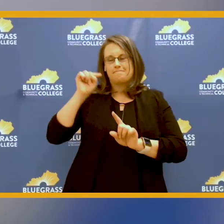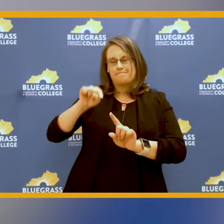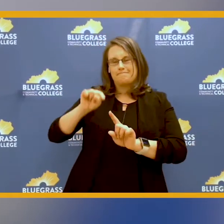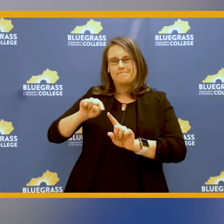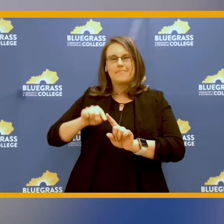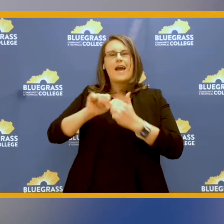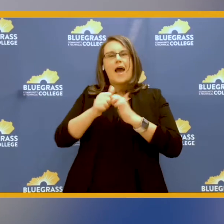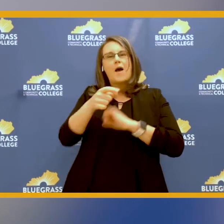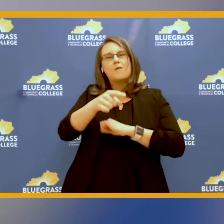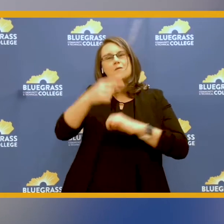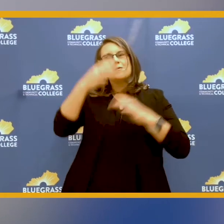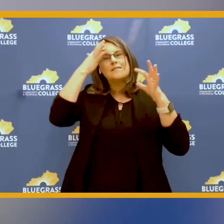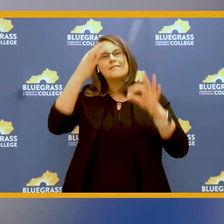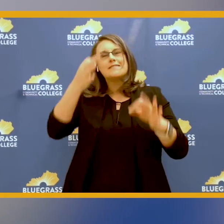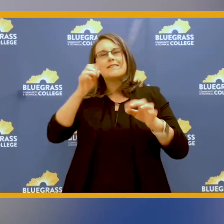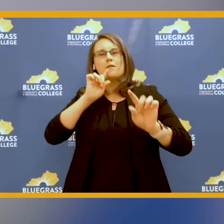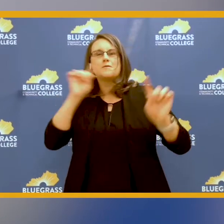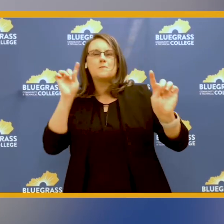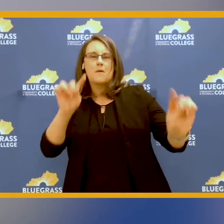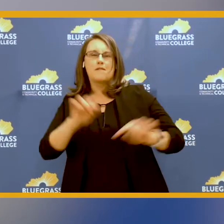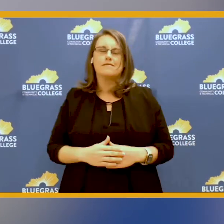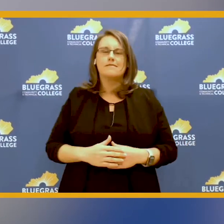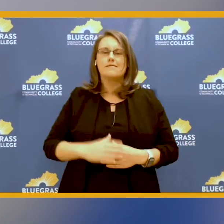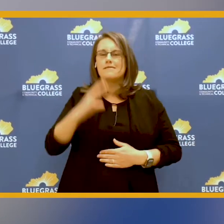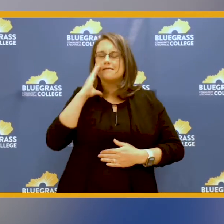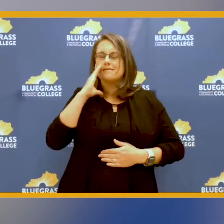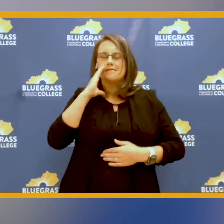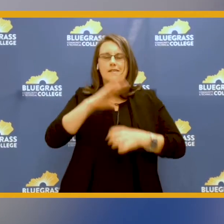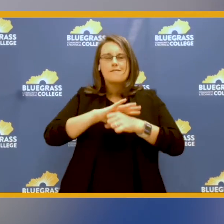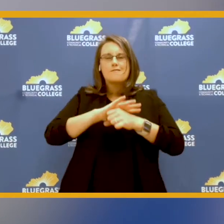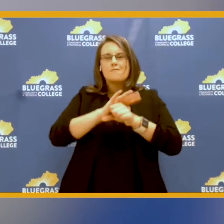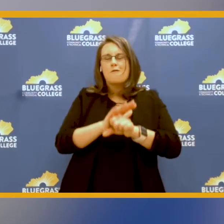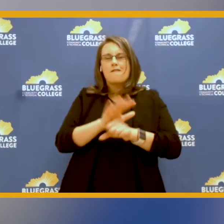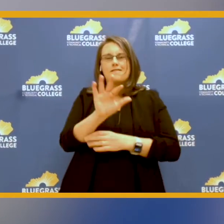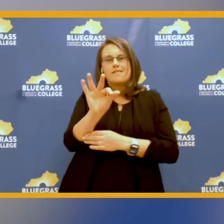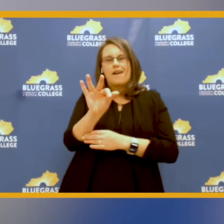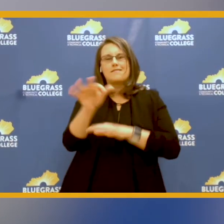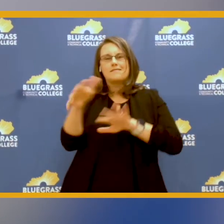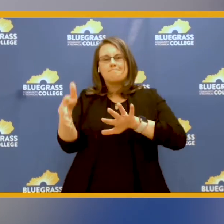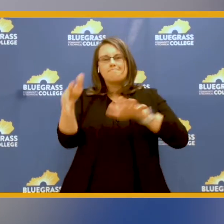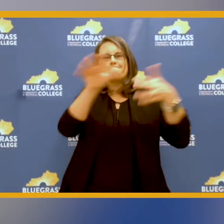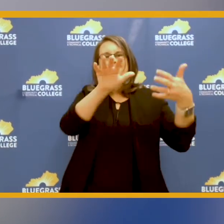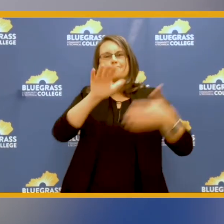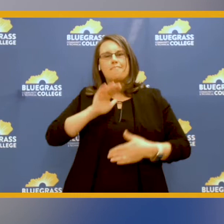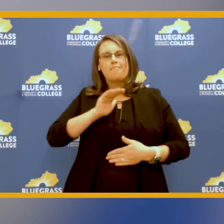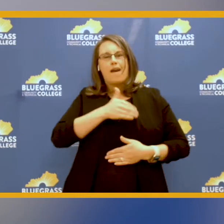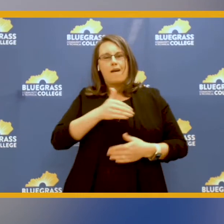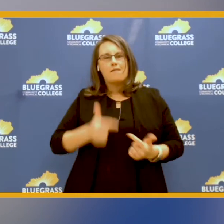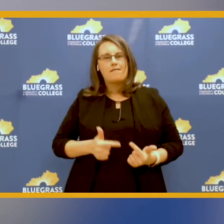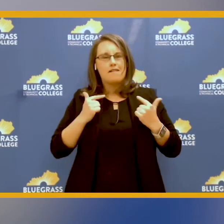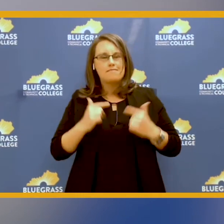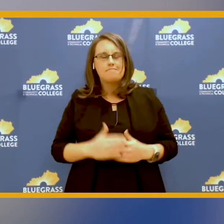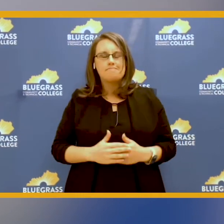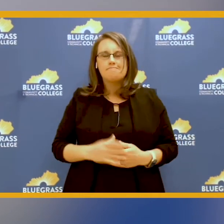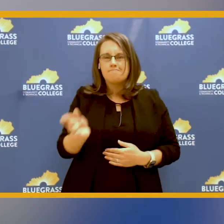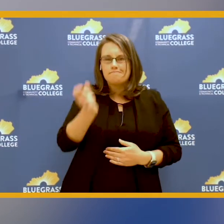Even though COVID-19 disrupted our lives, this also comes at a very